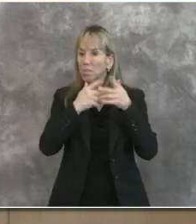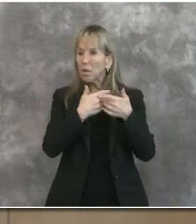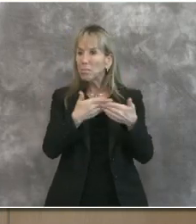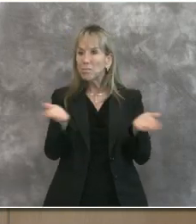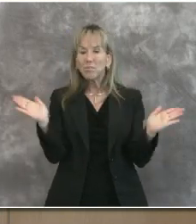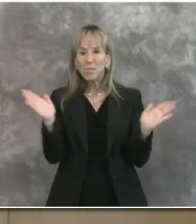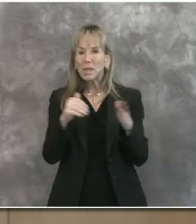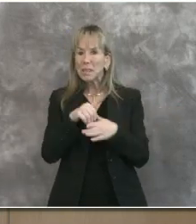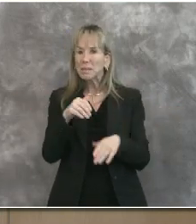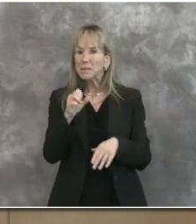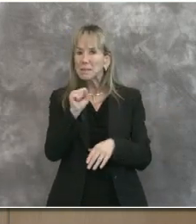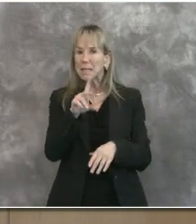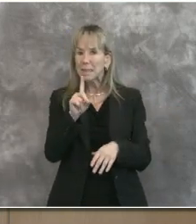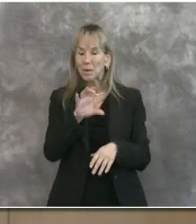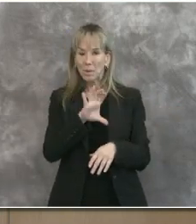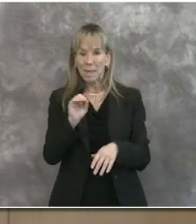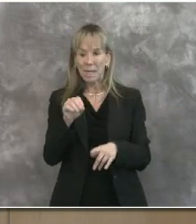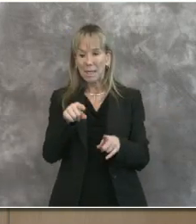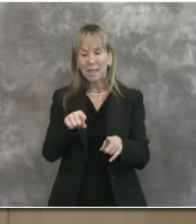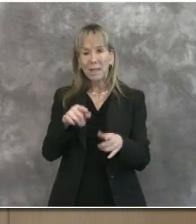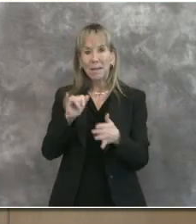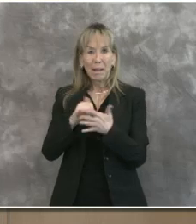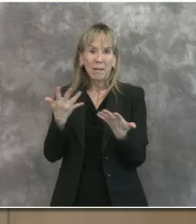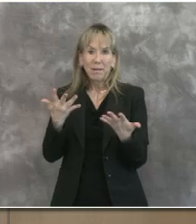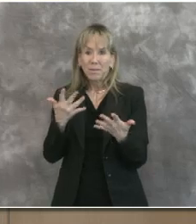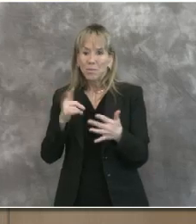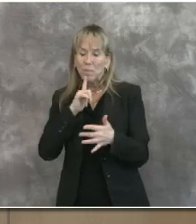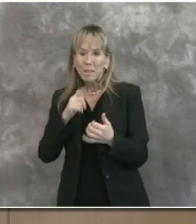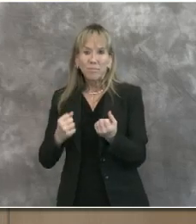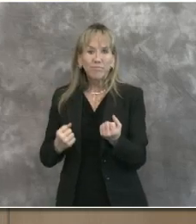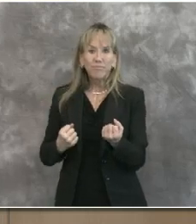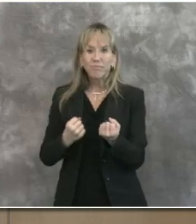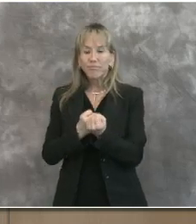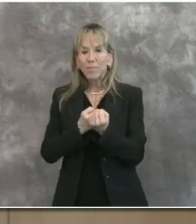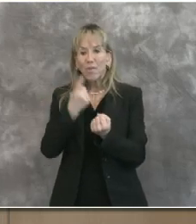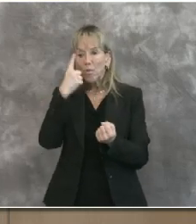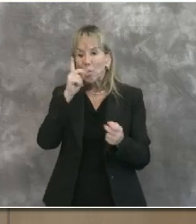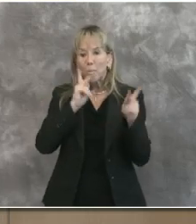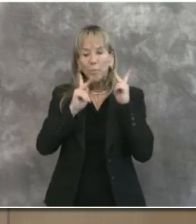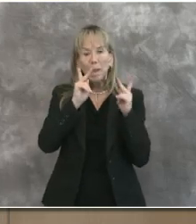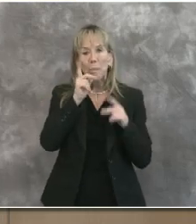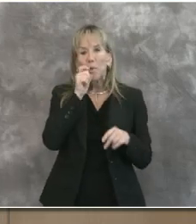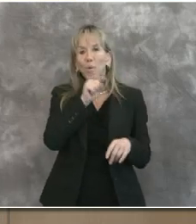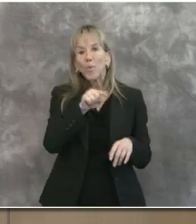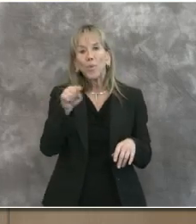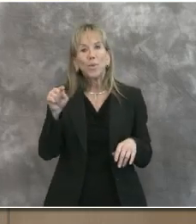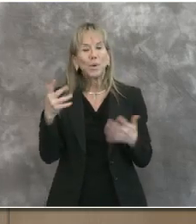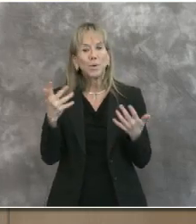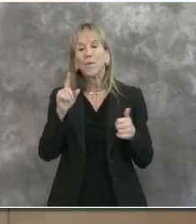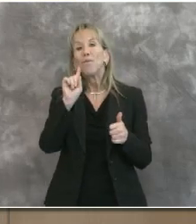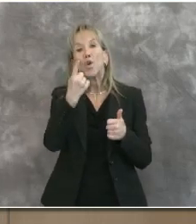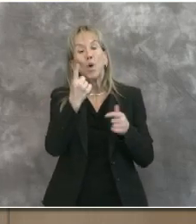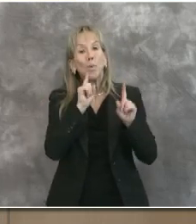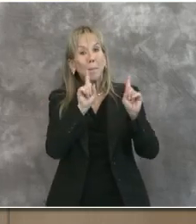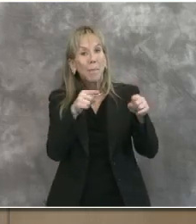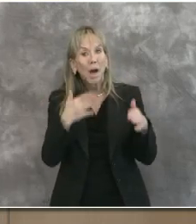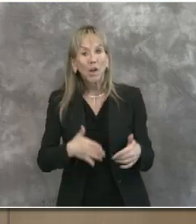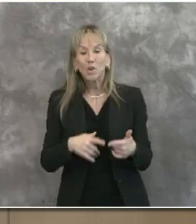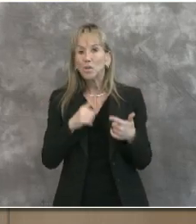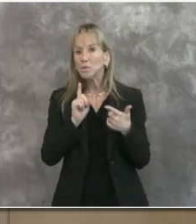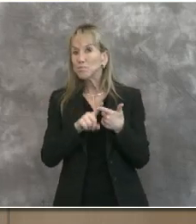county is most directly responsible for, including individuals who are first responders